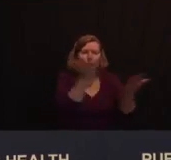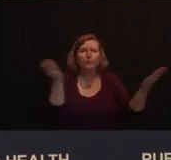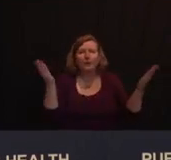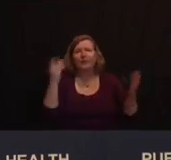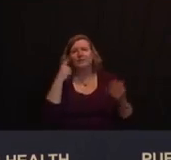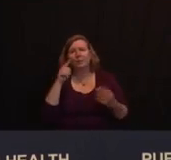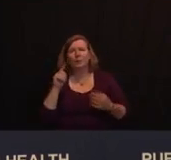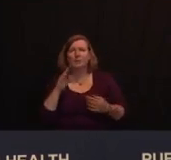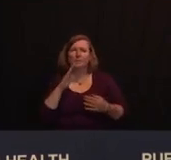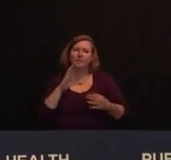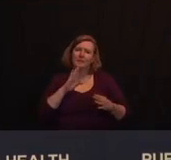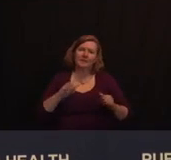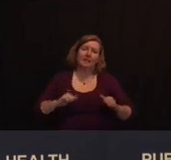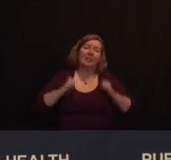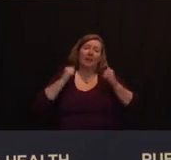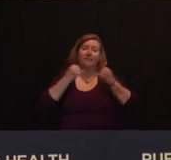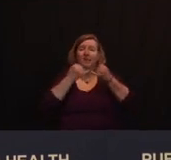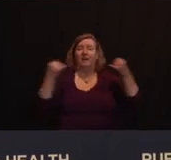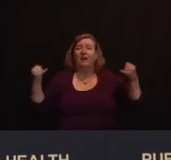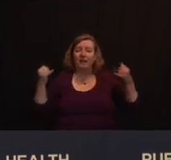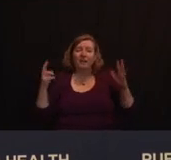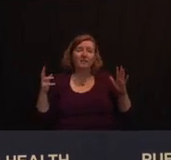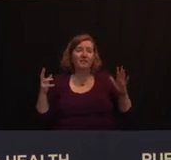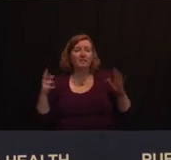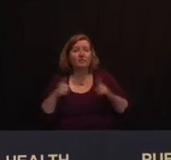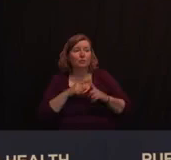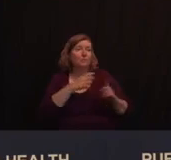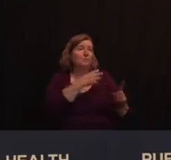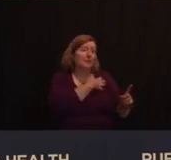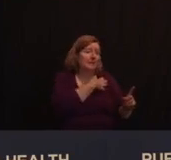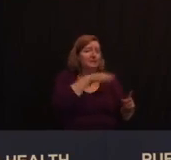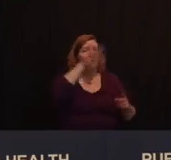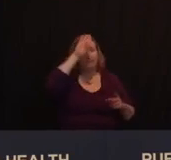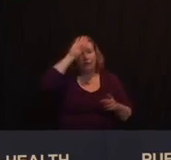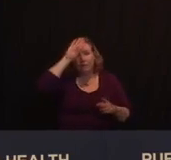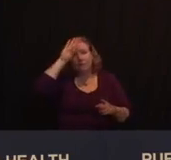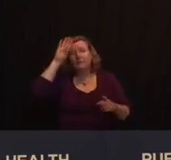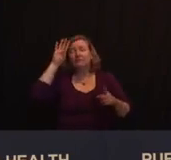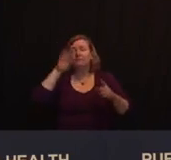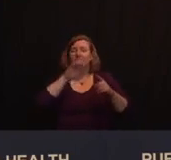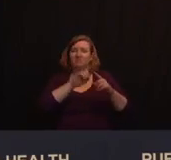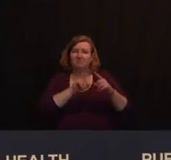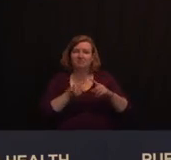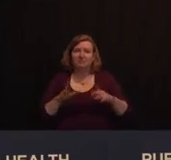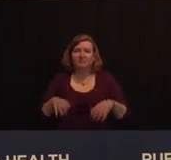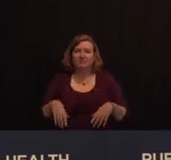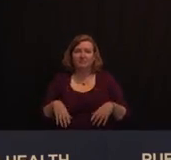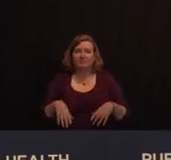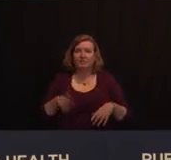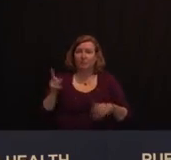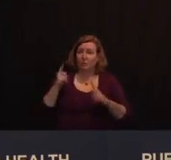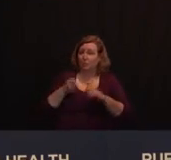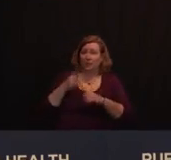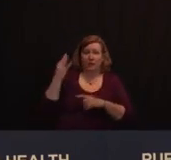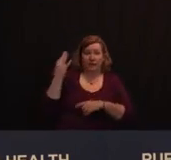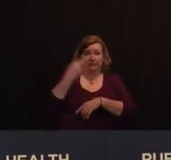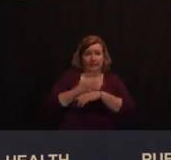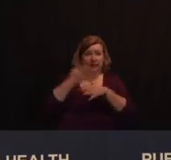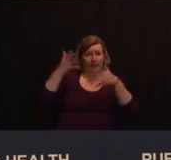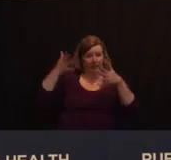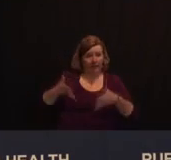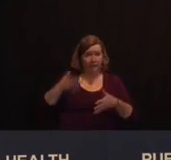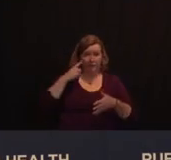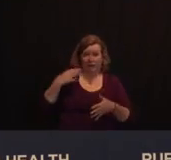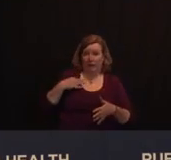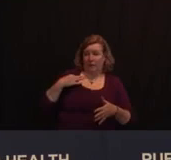lifeline to the men and women who are our first responders and are certainly our citizens. And to your point, 9 days left in that application process. I